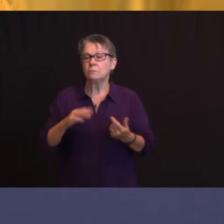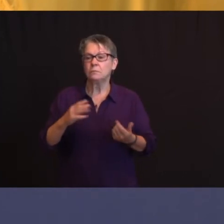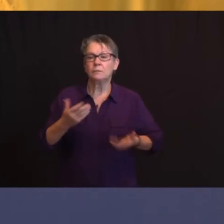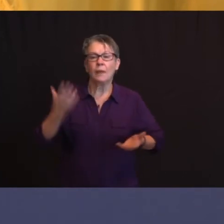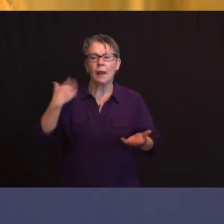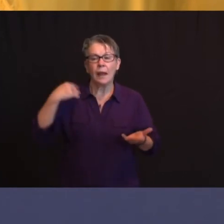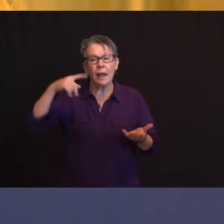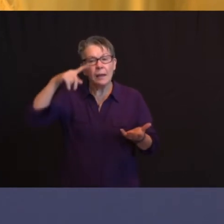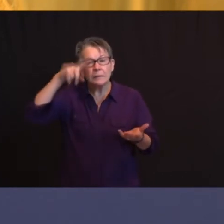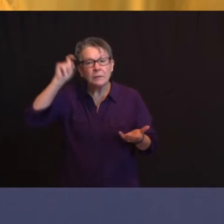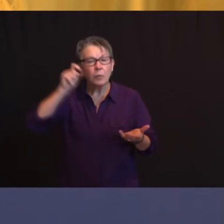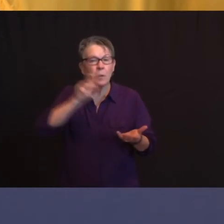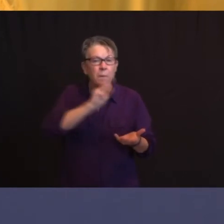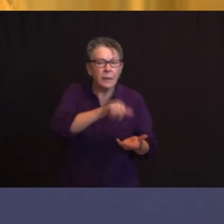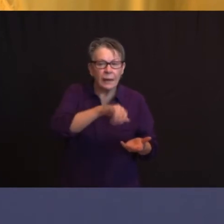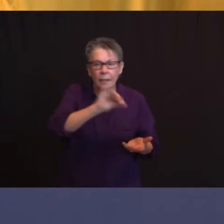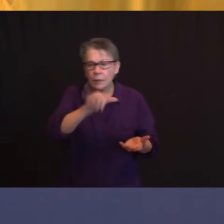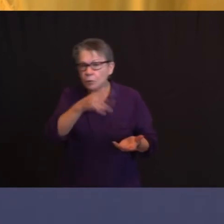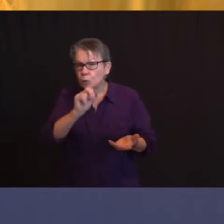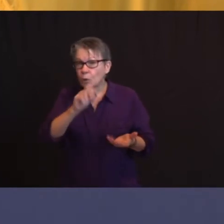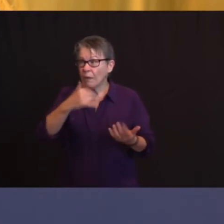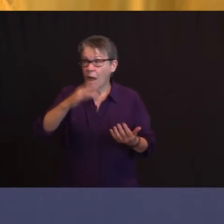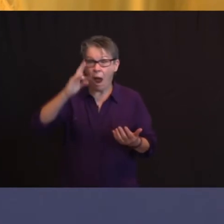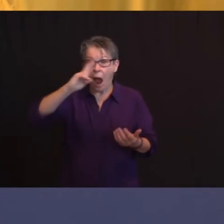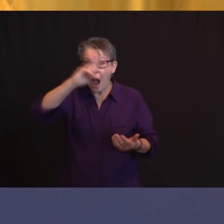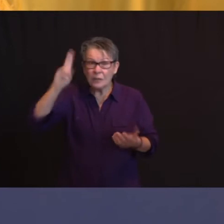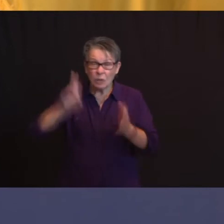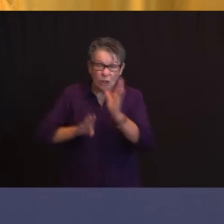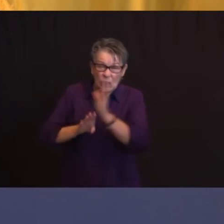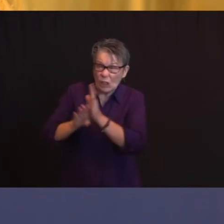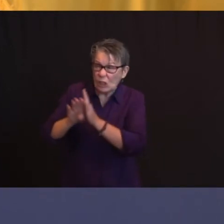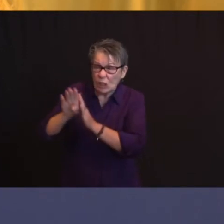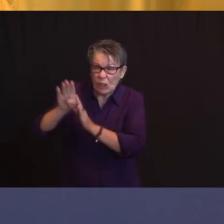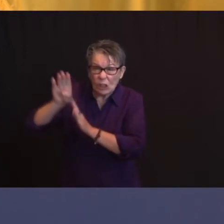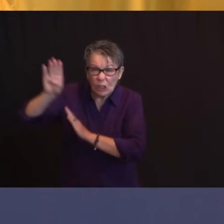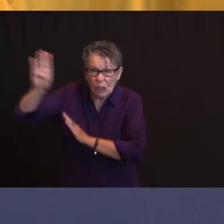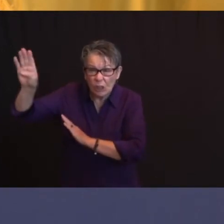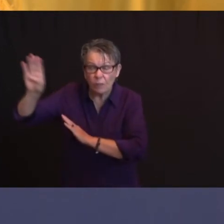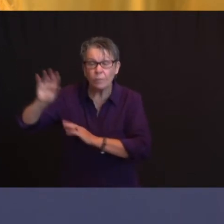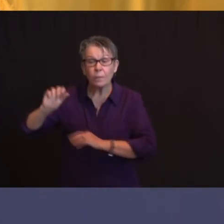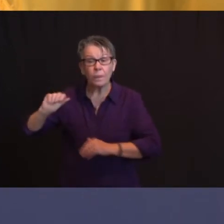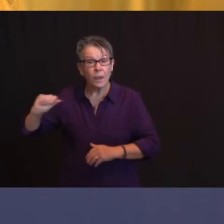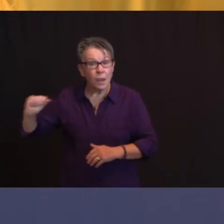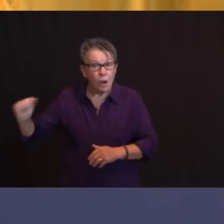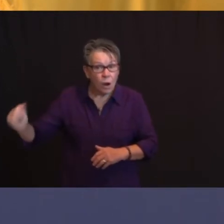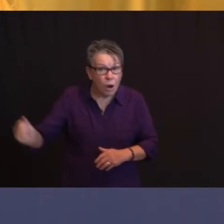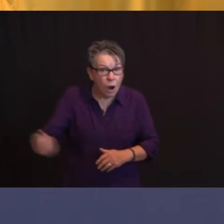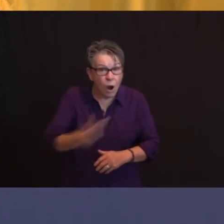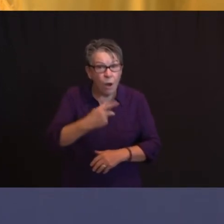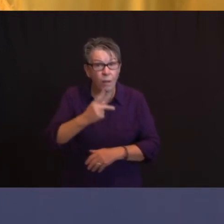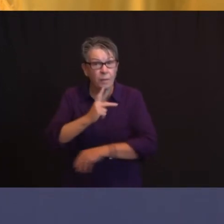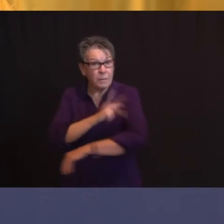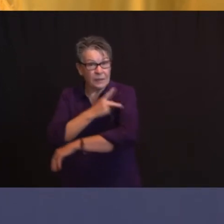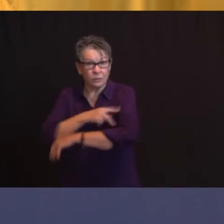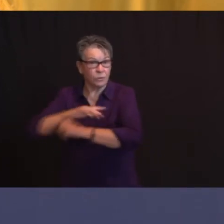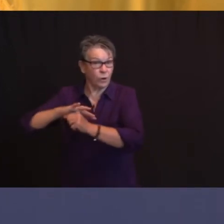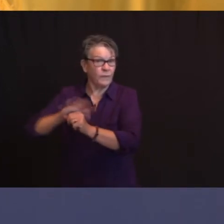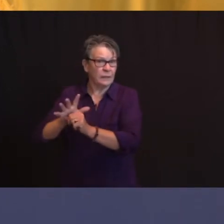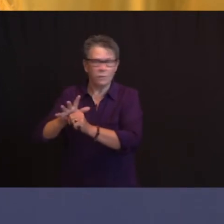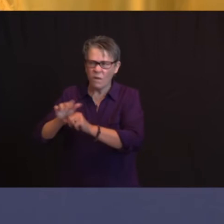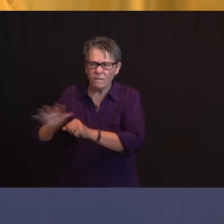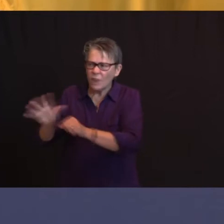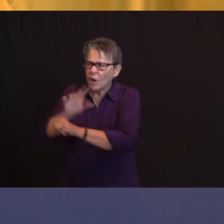June, if you were in there because you had a heart, if it was non-COVID, it was very few reasons you were there. I use my own example. I had a